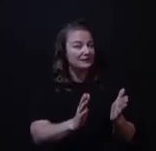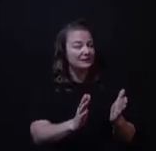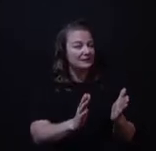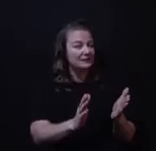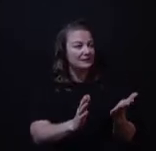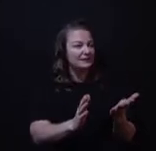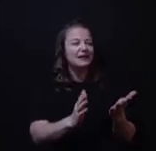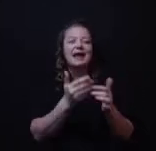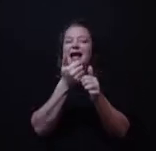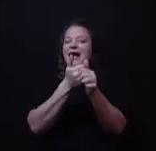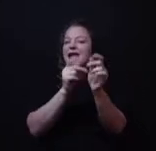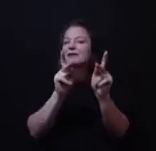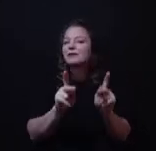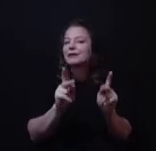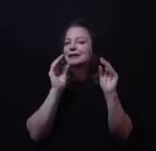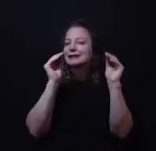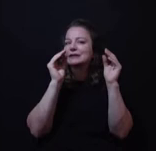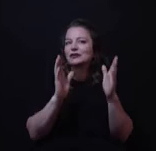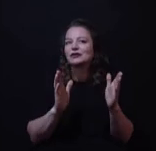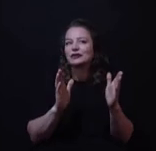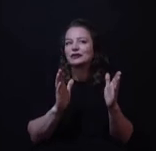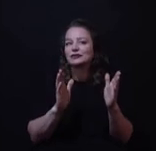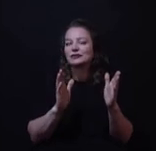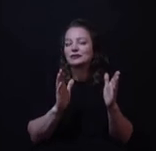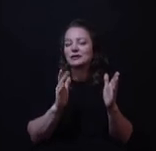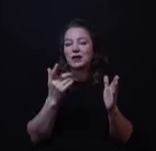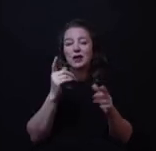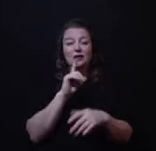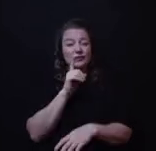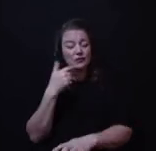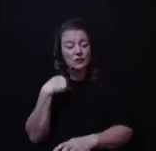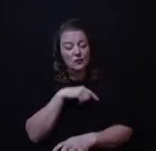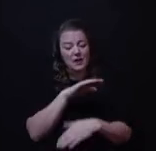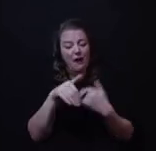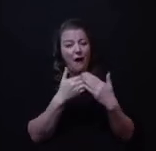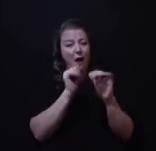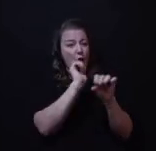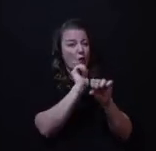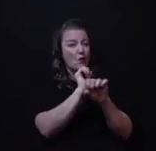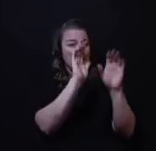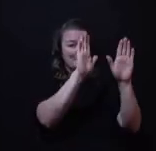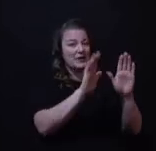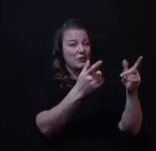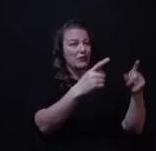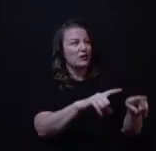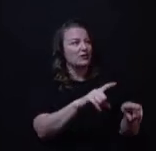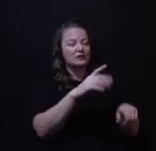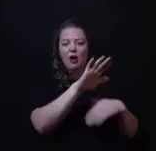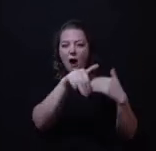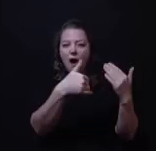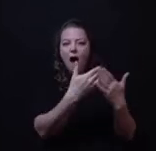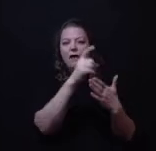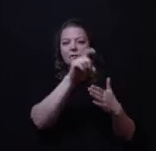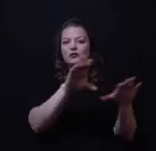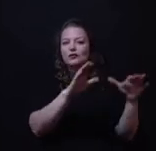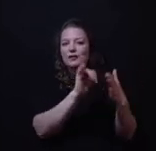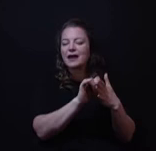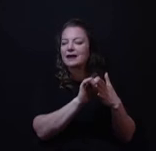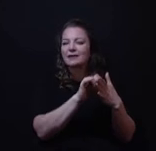Is everybody a teacher? Do we all work miracles? Is that our job? Everybody's just supposed to do miracles all the